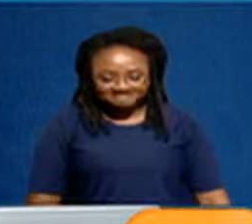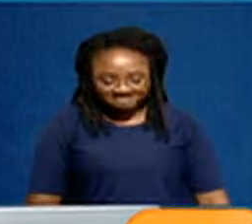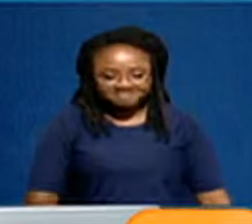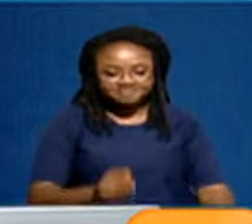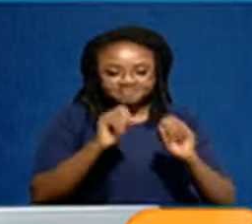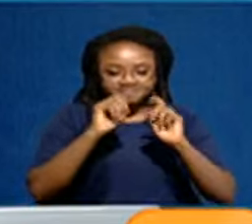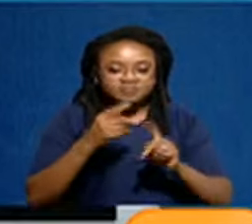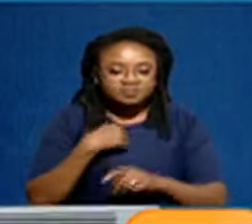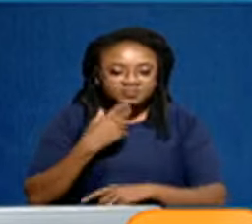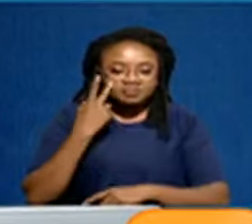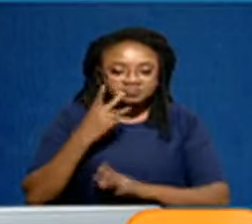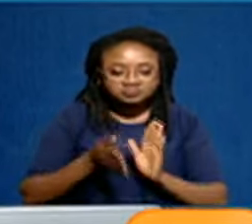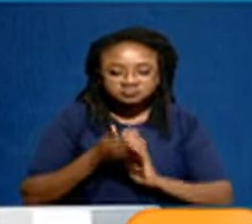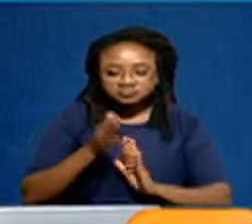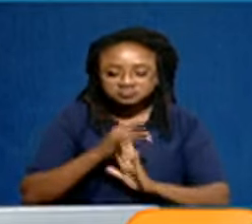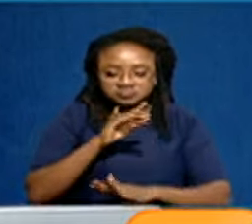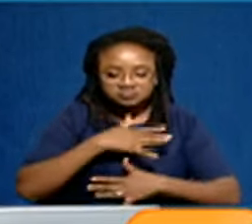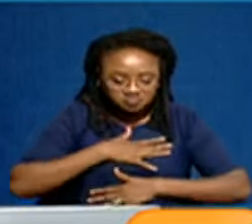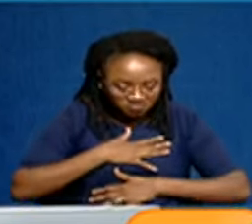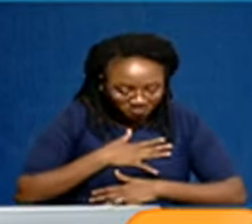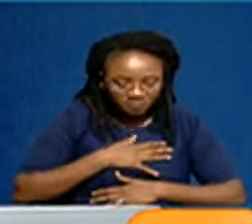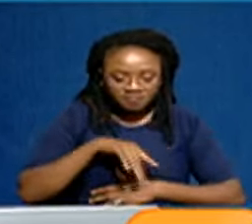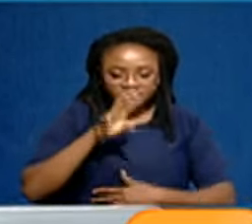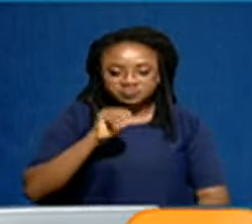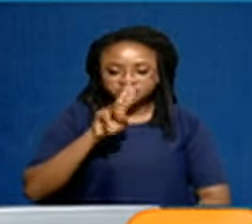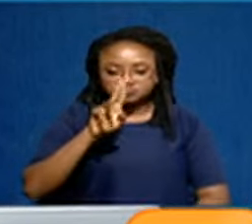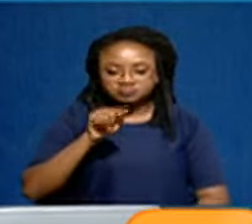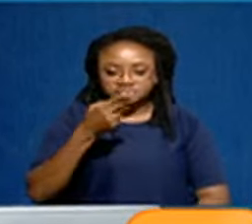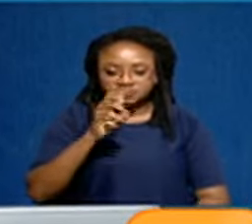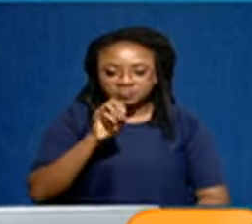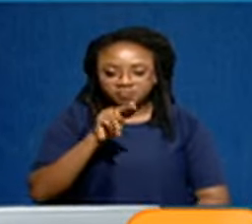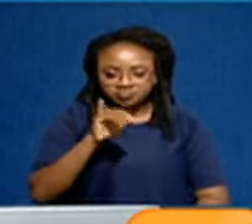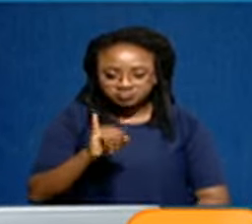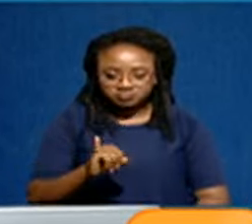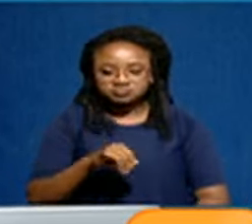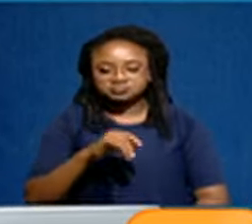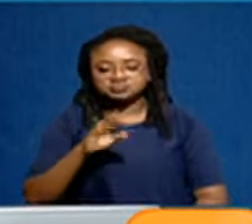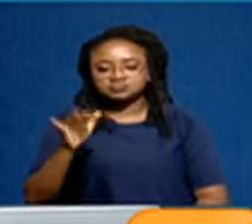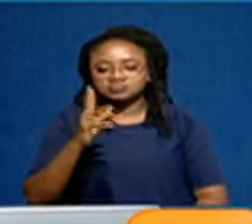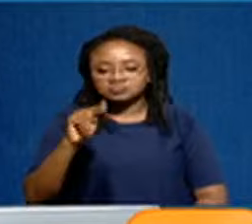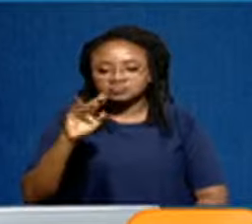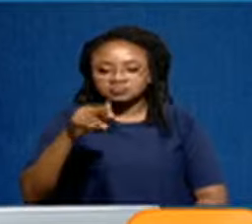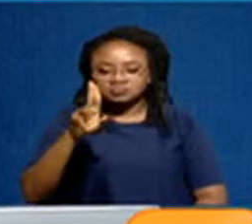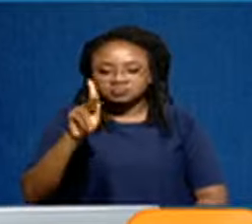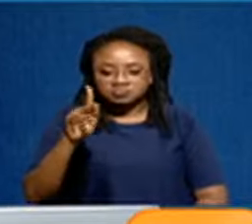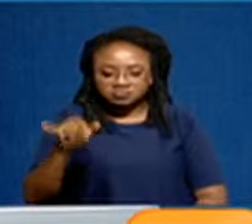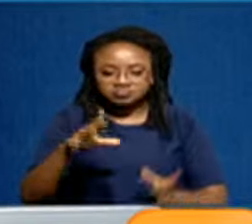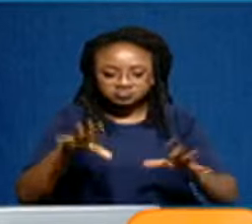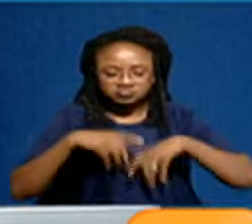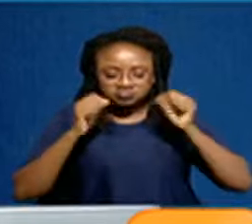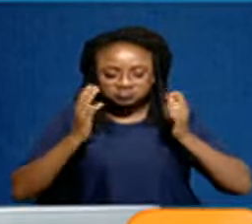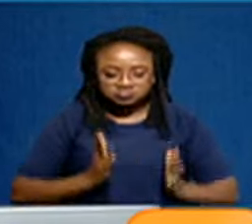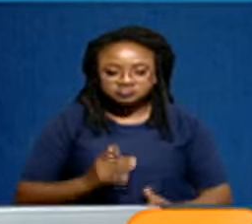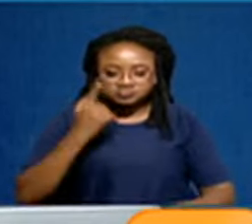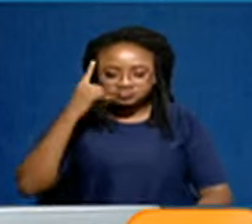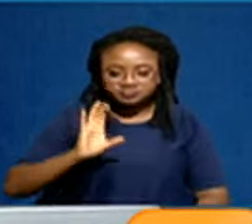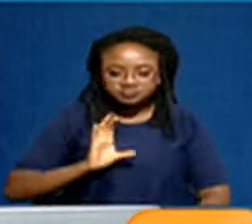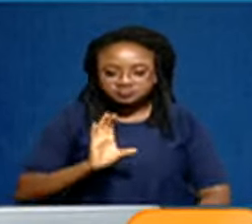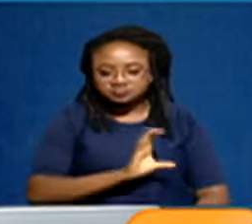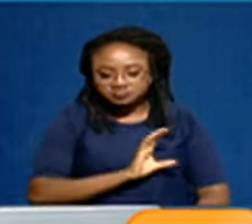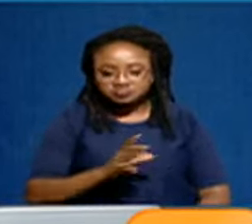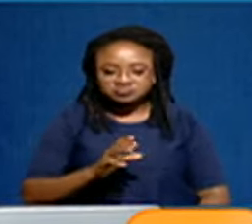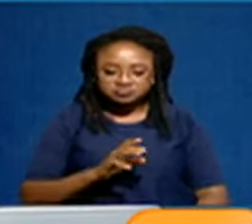Some quick reactions here in studio with His Excellency Muthomi Njuki, the Governor for Tharaka Nithi and the Chairperson of the Health Committee at the Council of Governors. We're still waiting for Mary